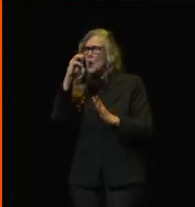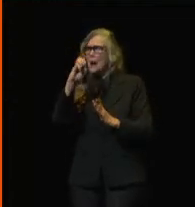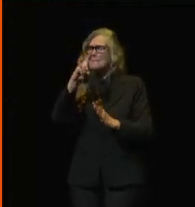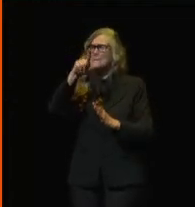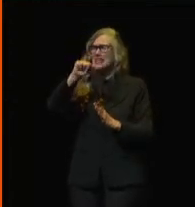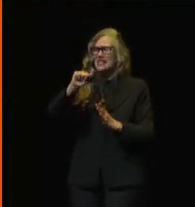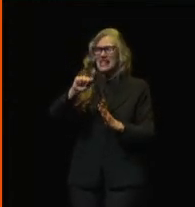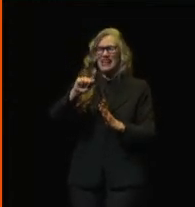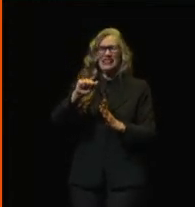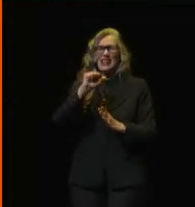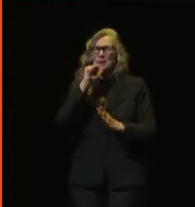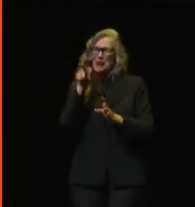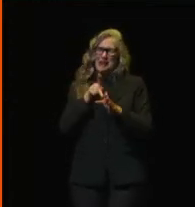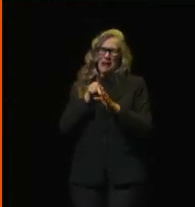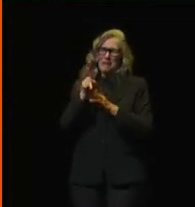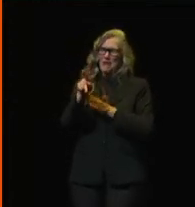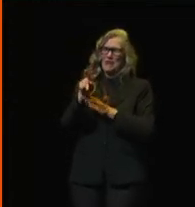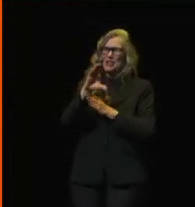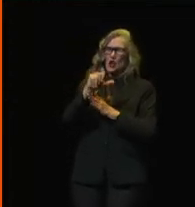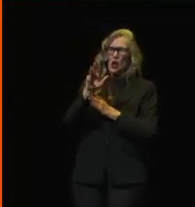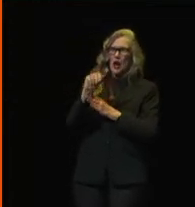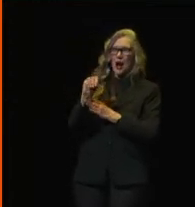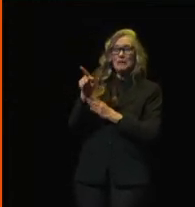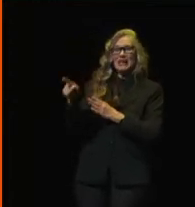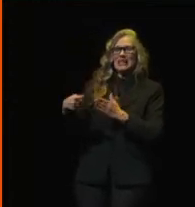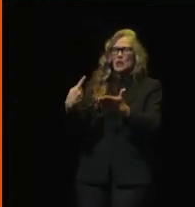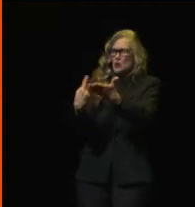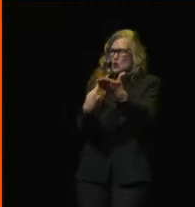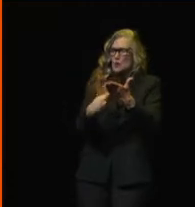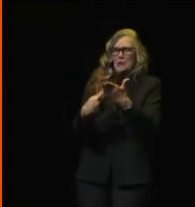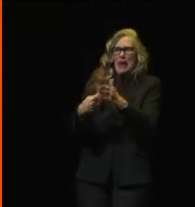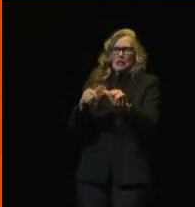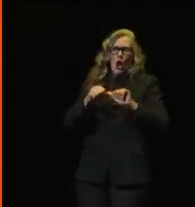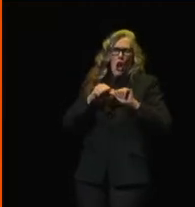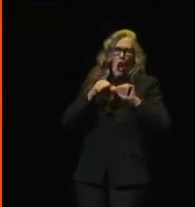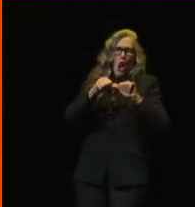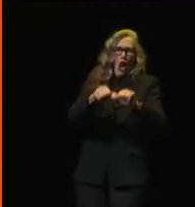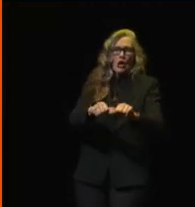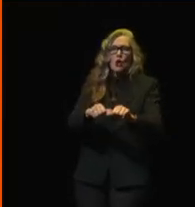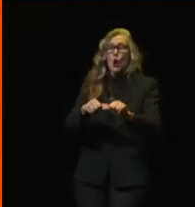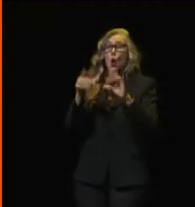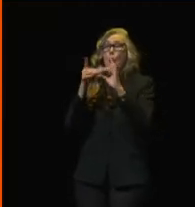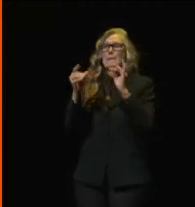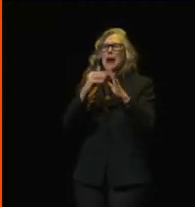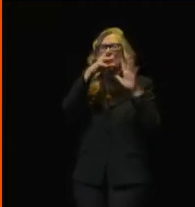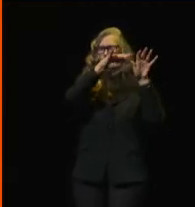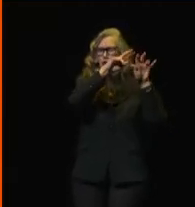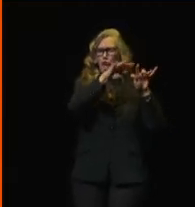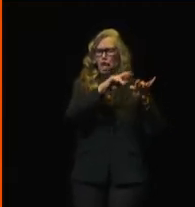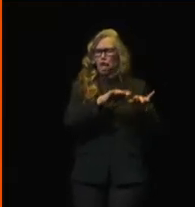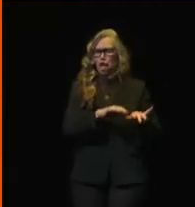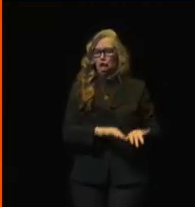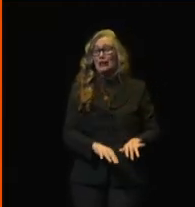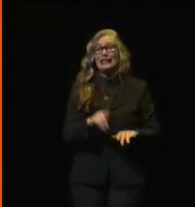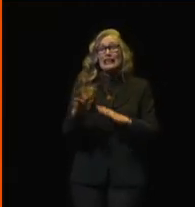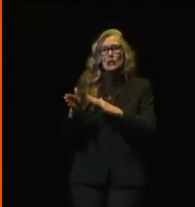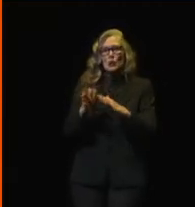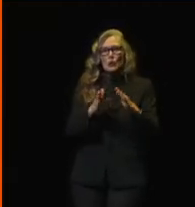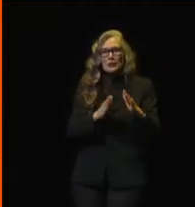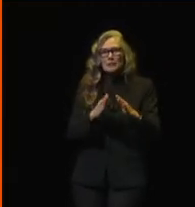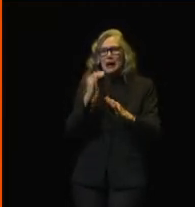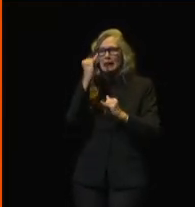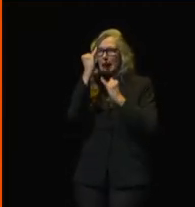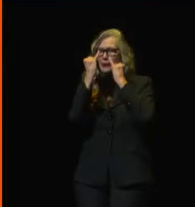through long debate and even longer memos, he was always coming up with disciplined strategies, not only to